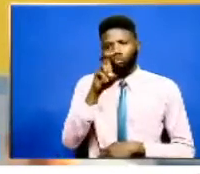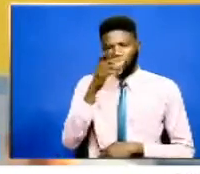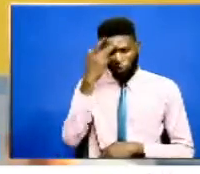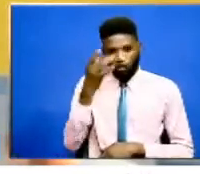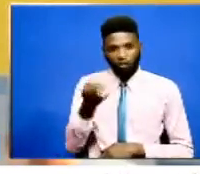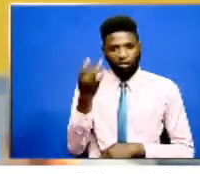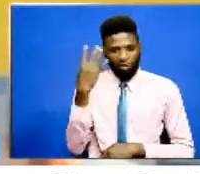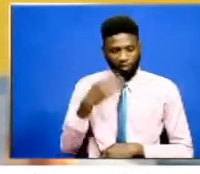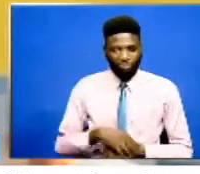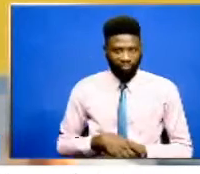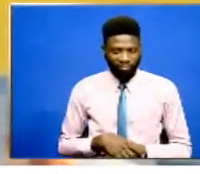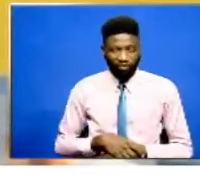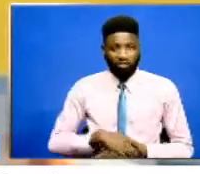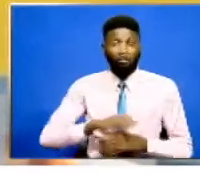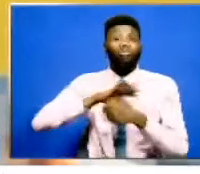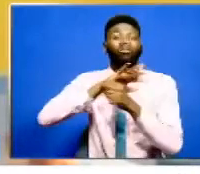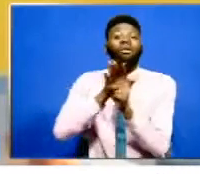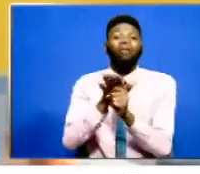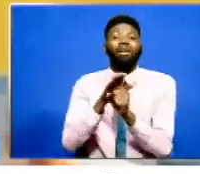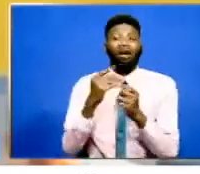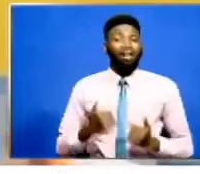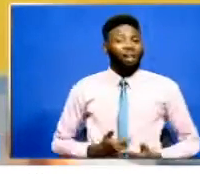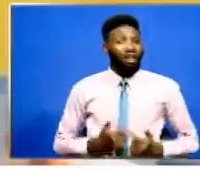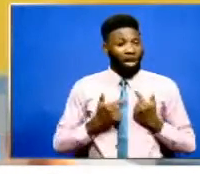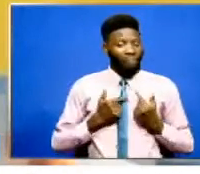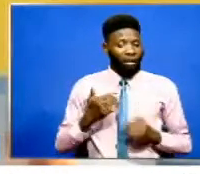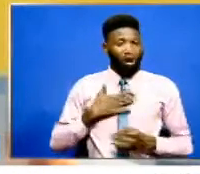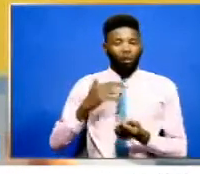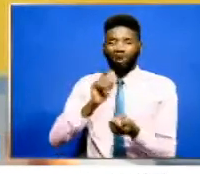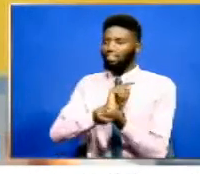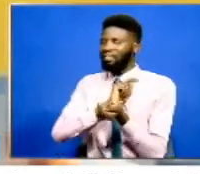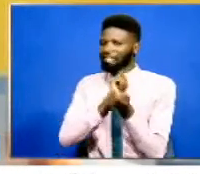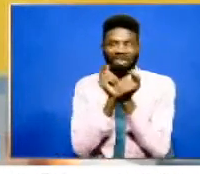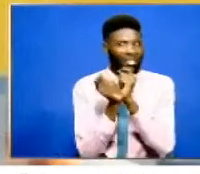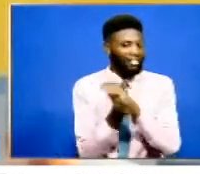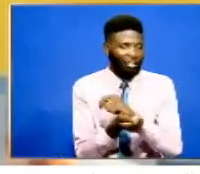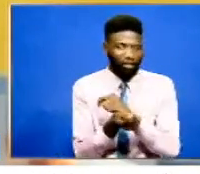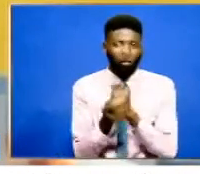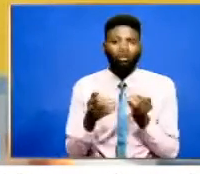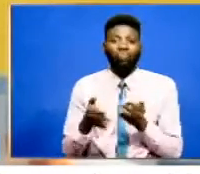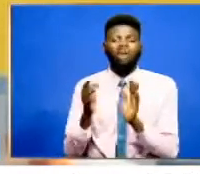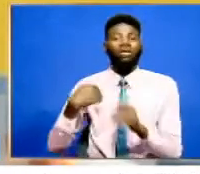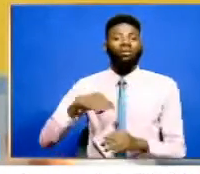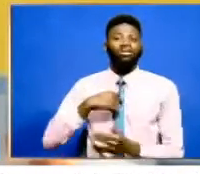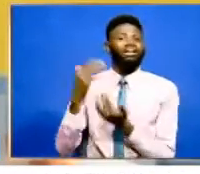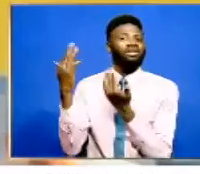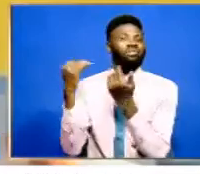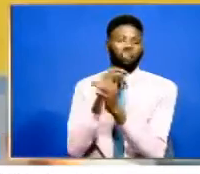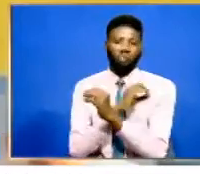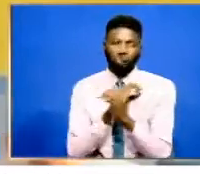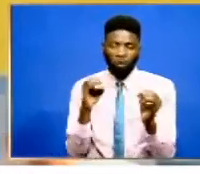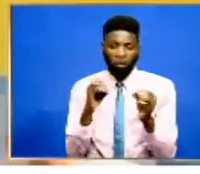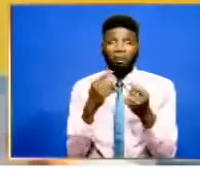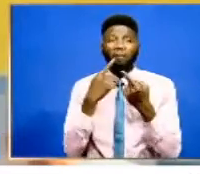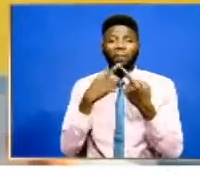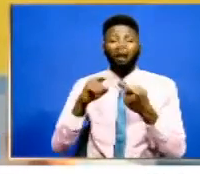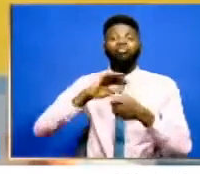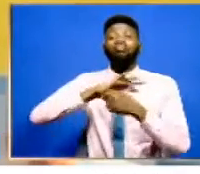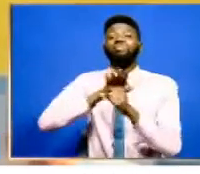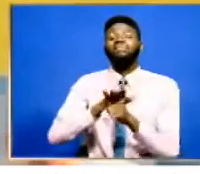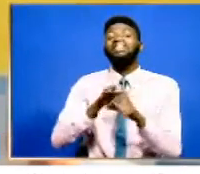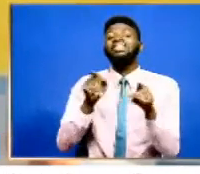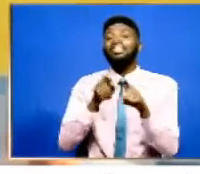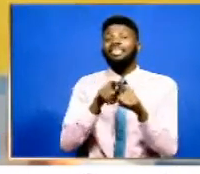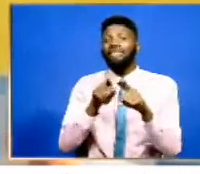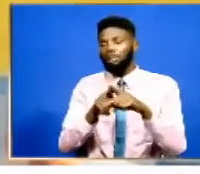our lives in an unprecedented manner. The pandemic provided another challenge in the noble fight